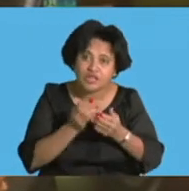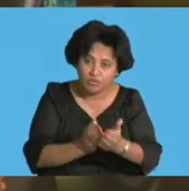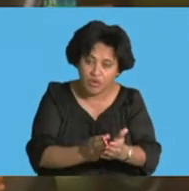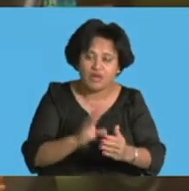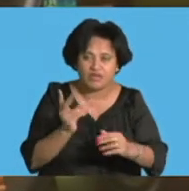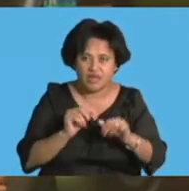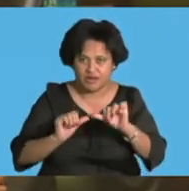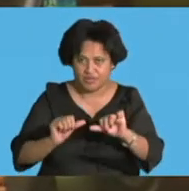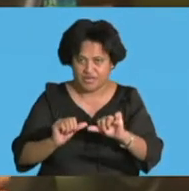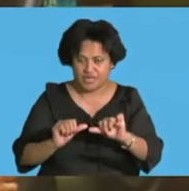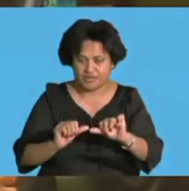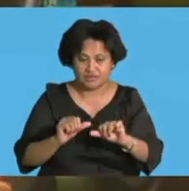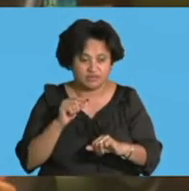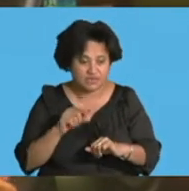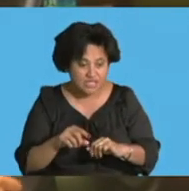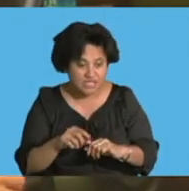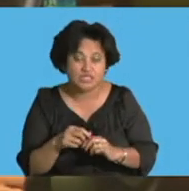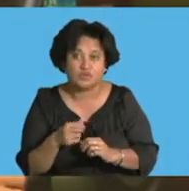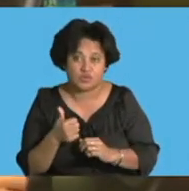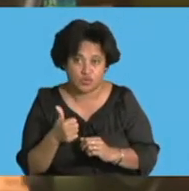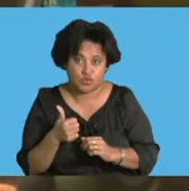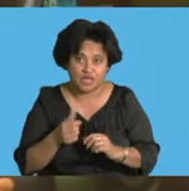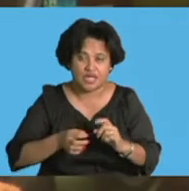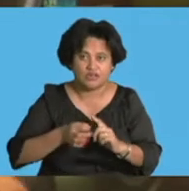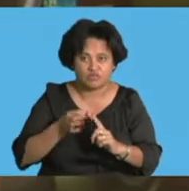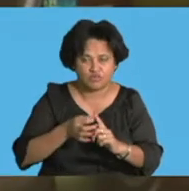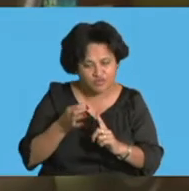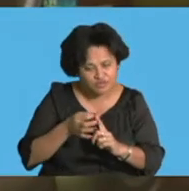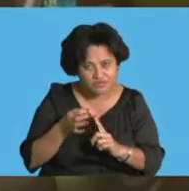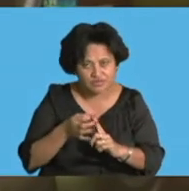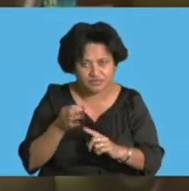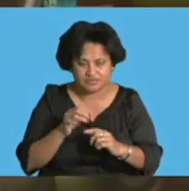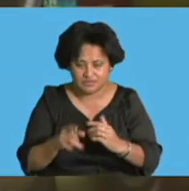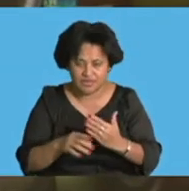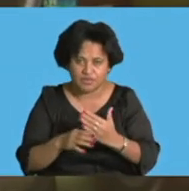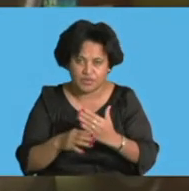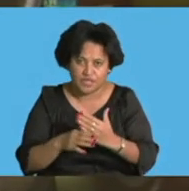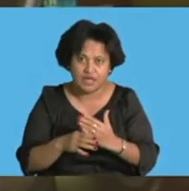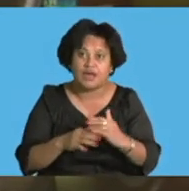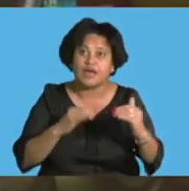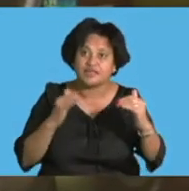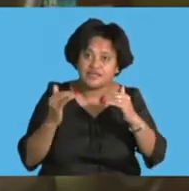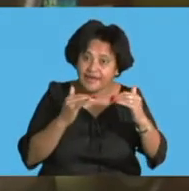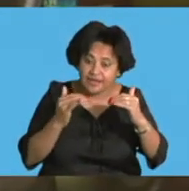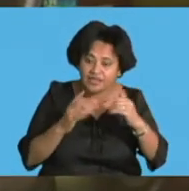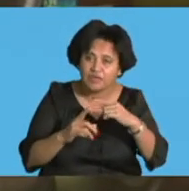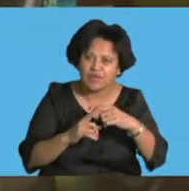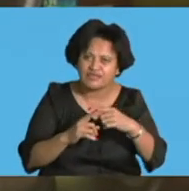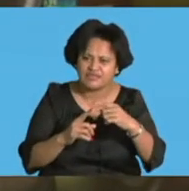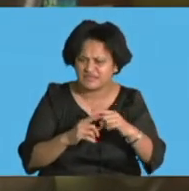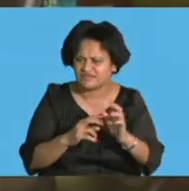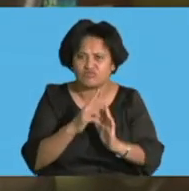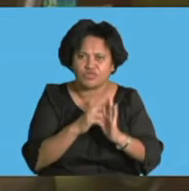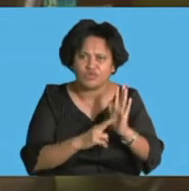and initiatives will improve schedules and implement standard and procedures for